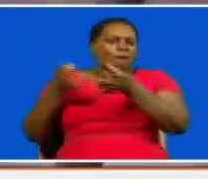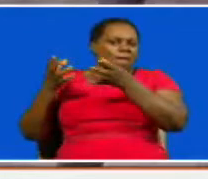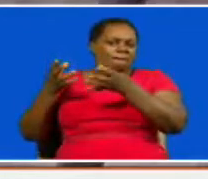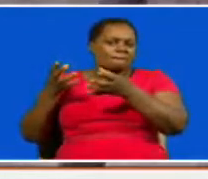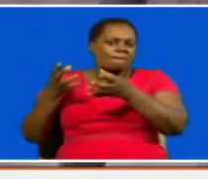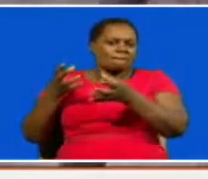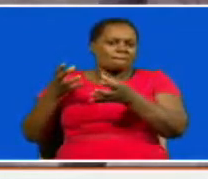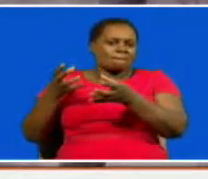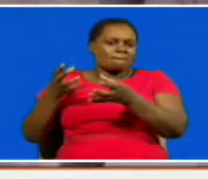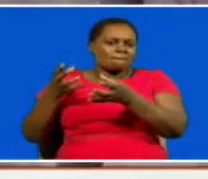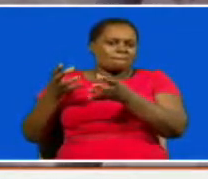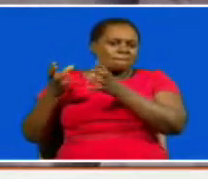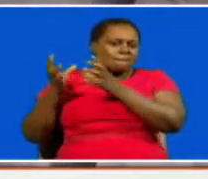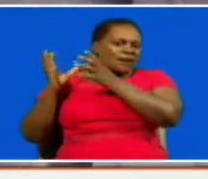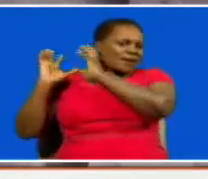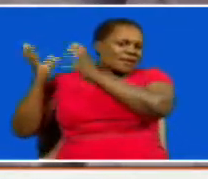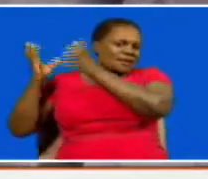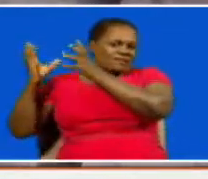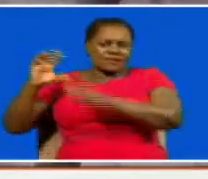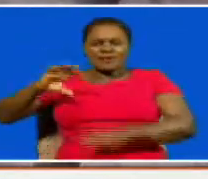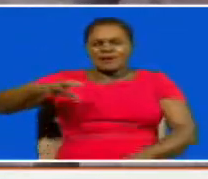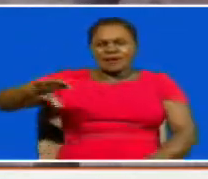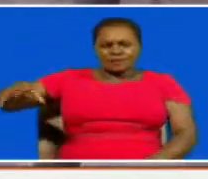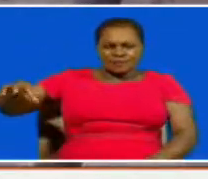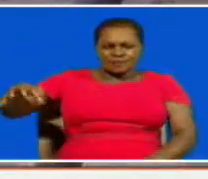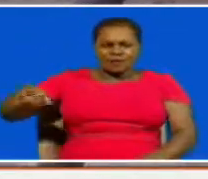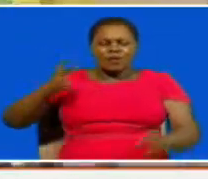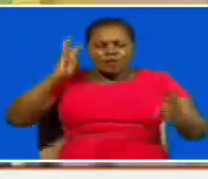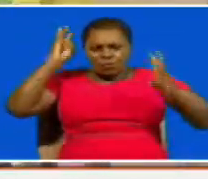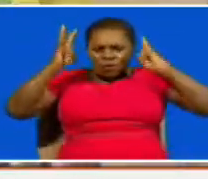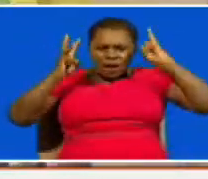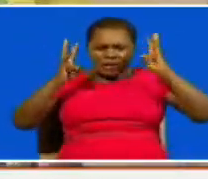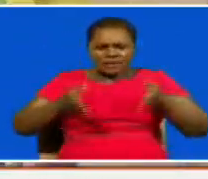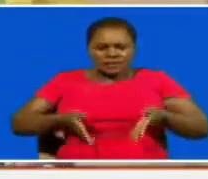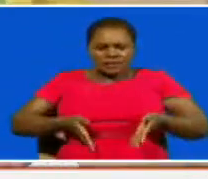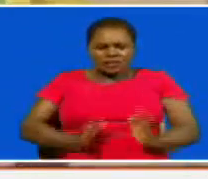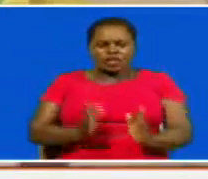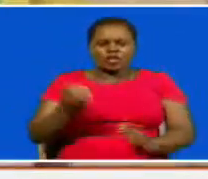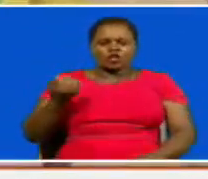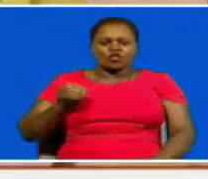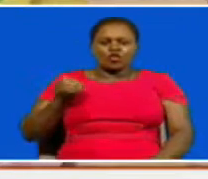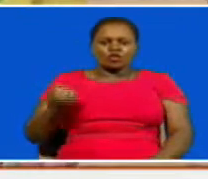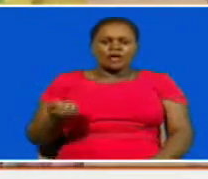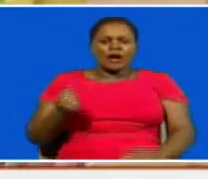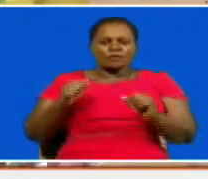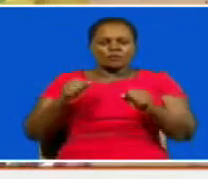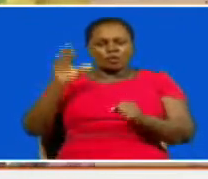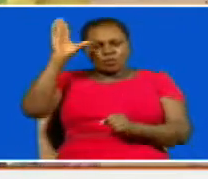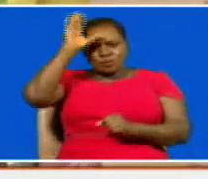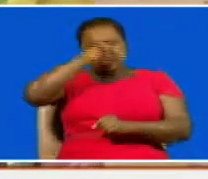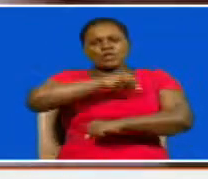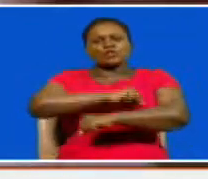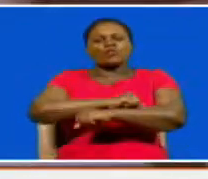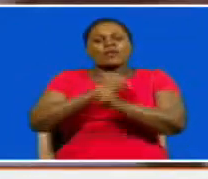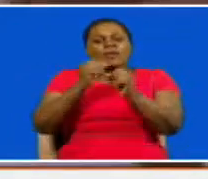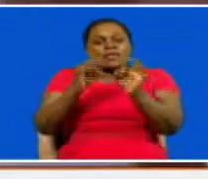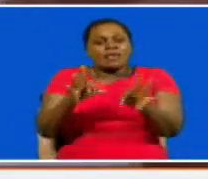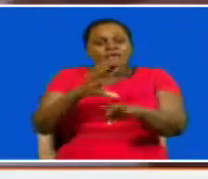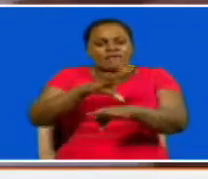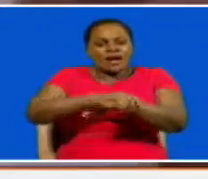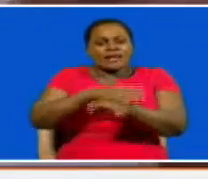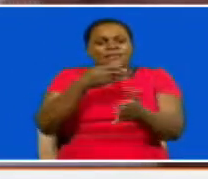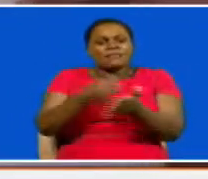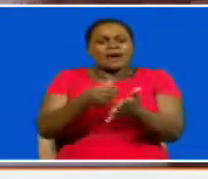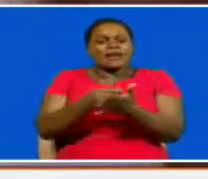Kanagoni village in Magarini, Kilifi County, is worried that her twin daughters may be wasted away in the event they fail to